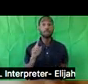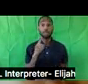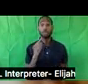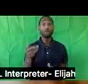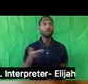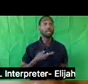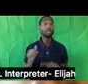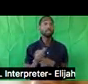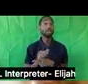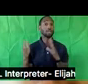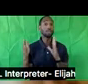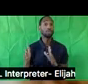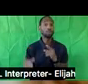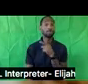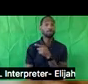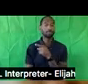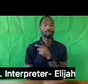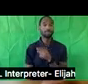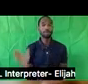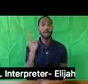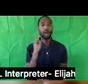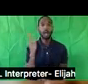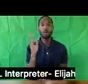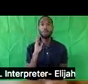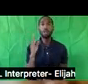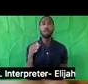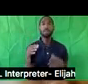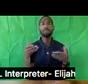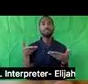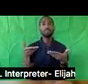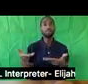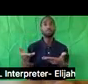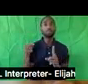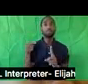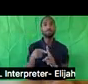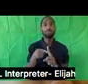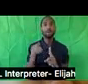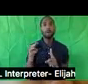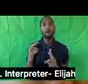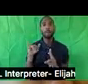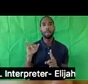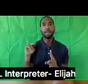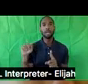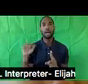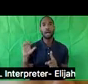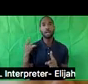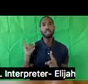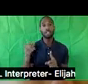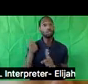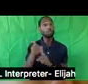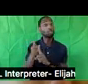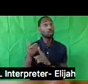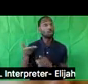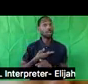practitioner. So I'm going to spend a little time introducing Meenadchi, who's our guest practitioner